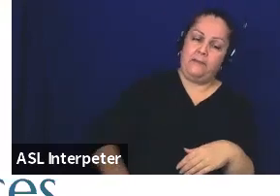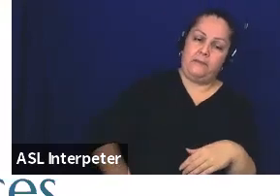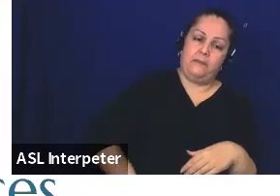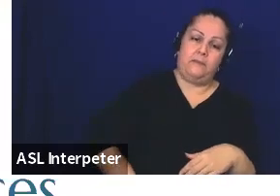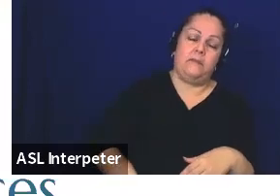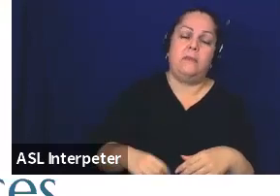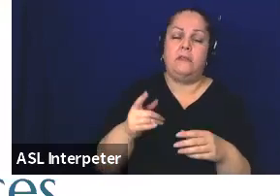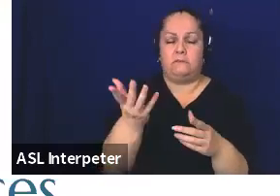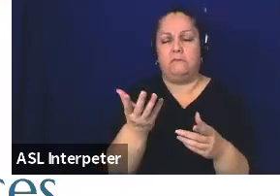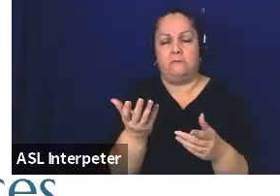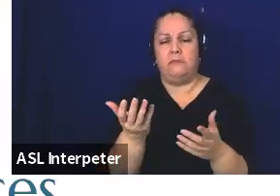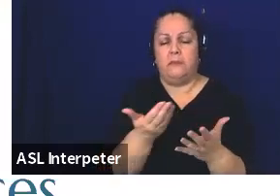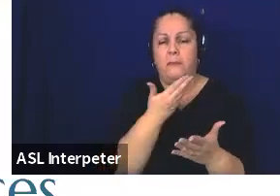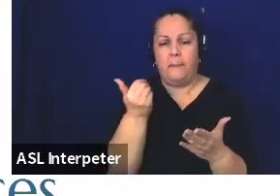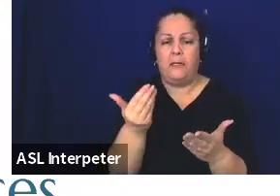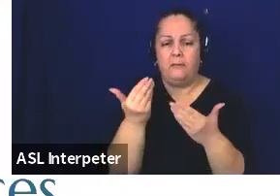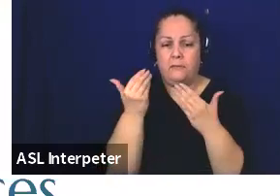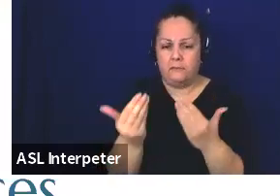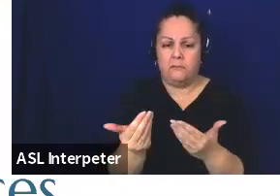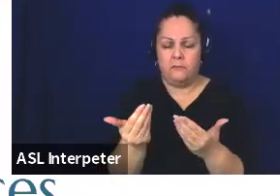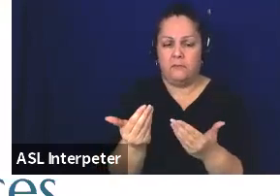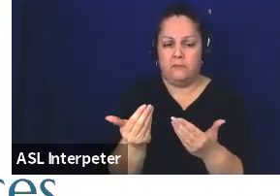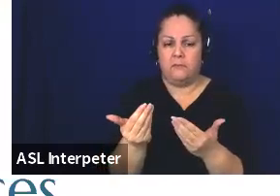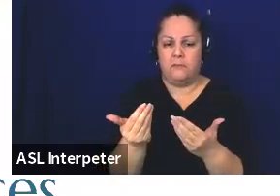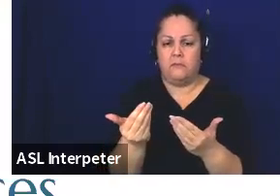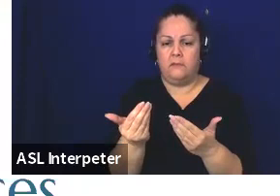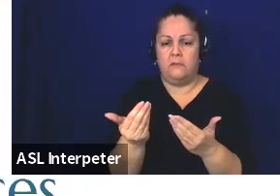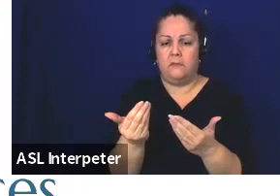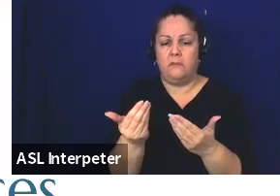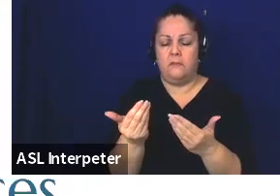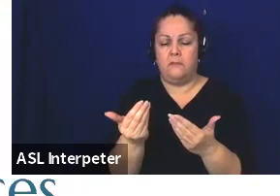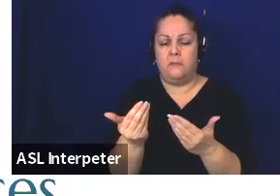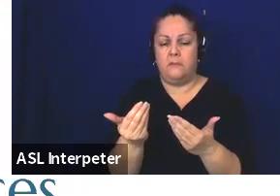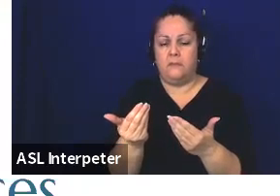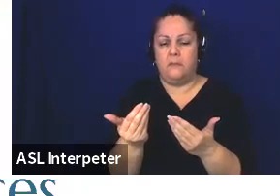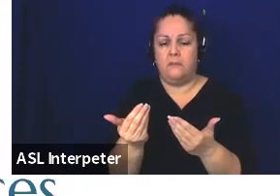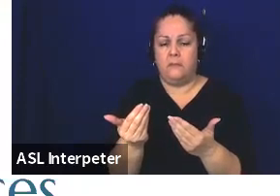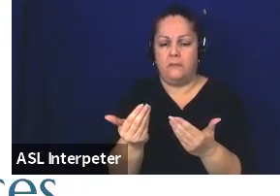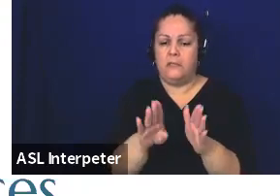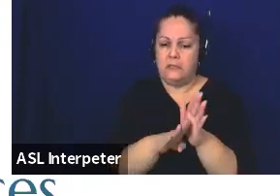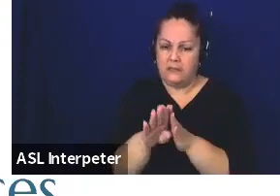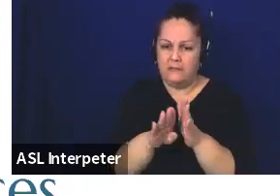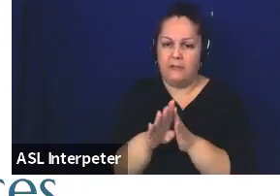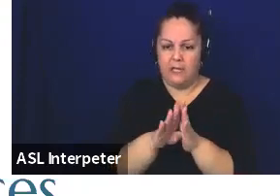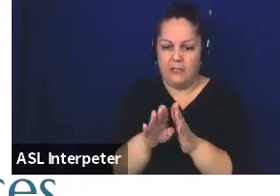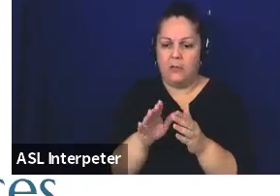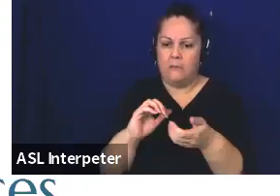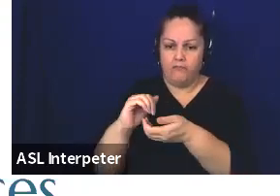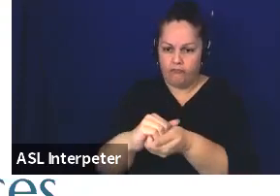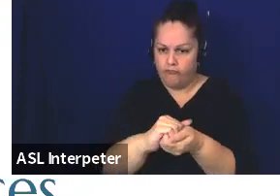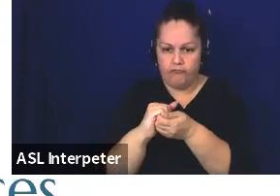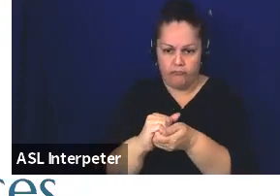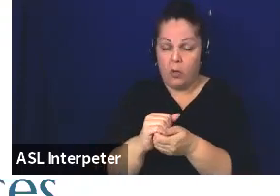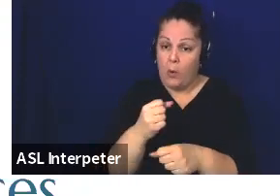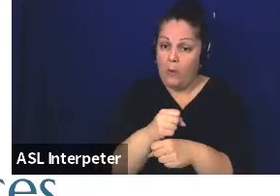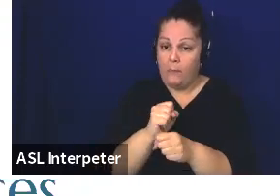area, it is really best practice for stakeholders to build on existing partnerships or